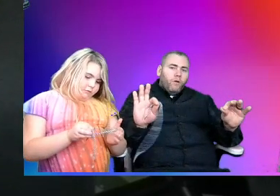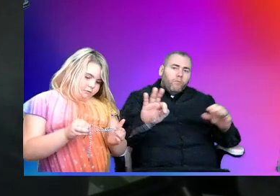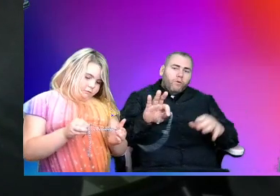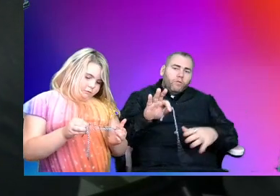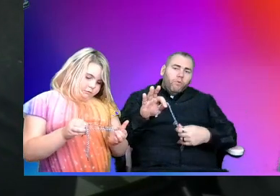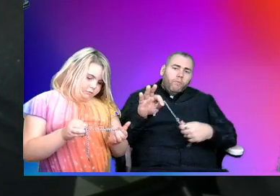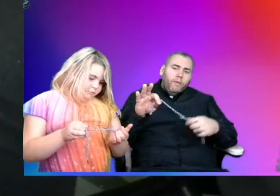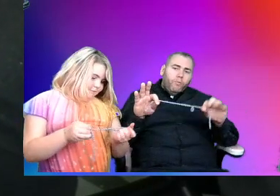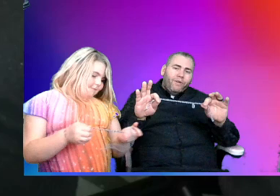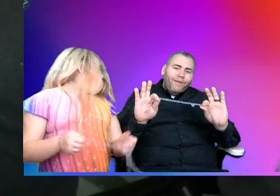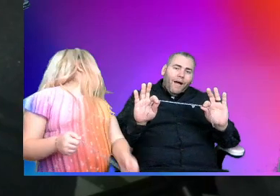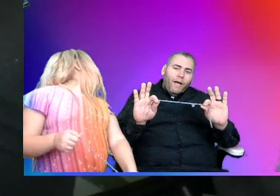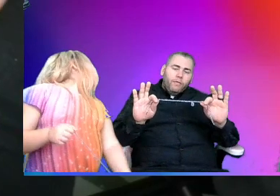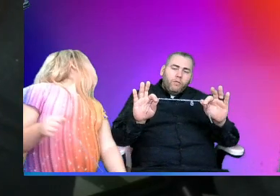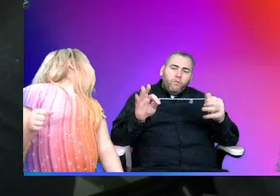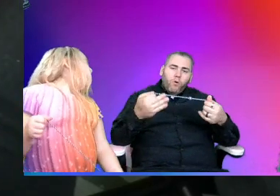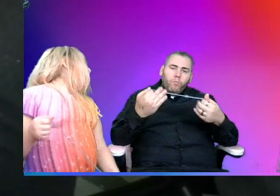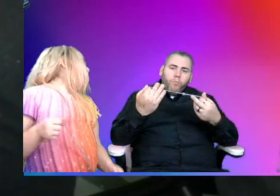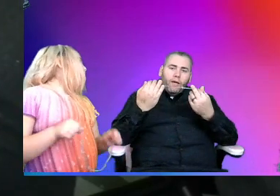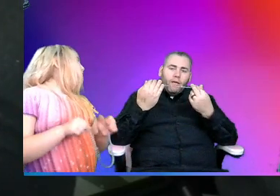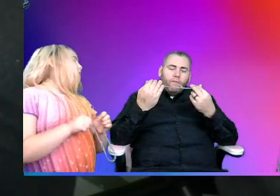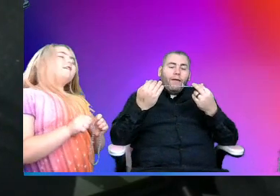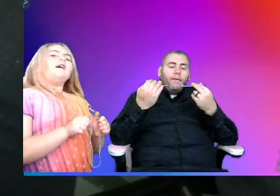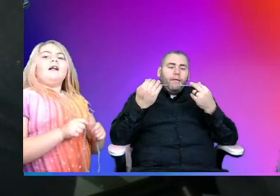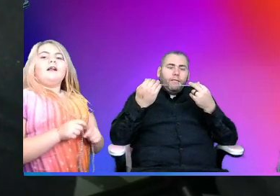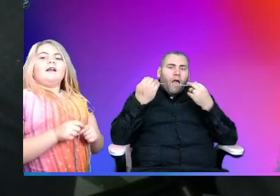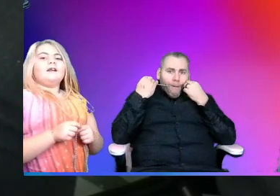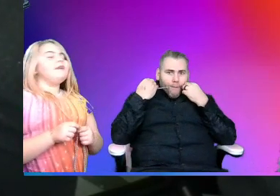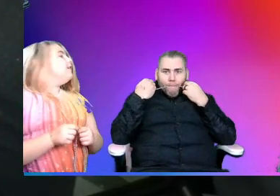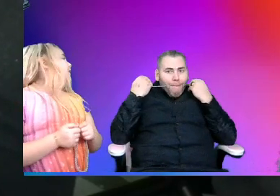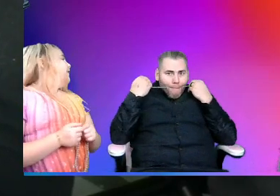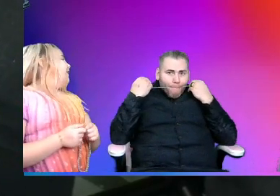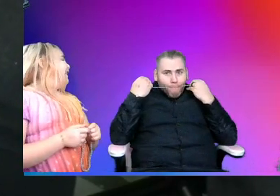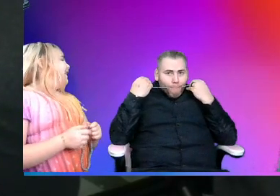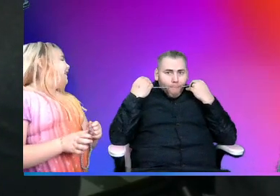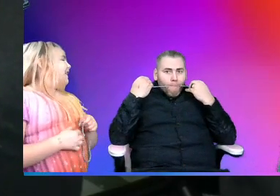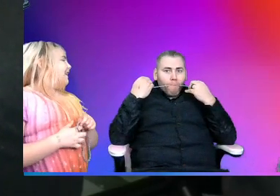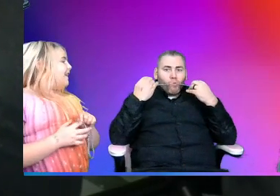have presumably put a knot into the rope, but if I eat it,